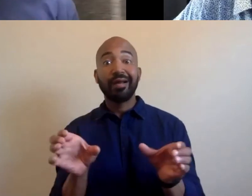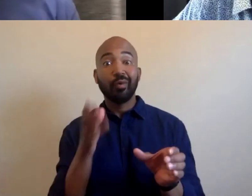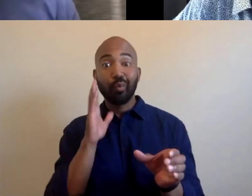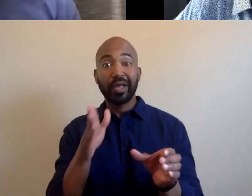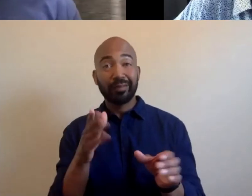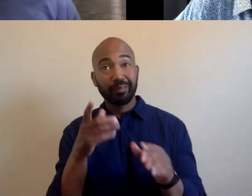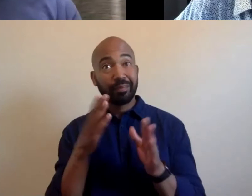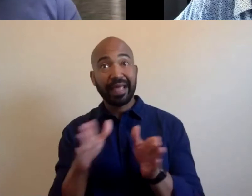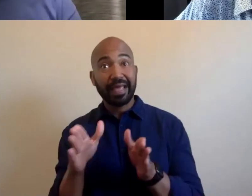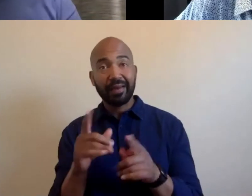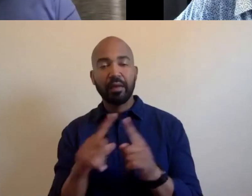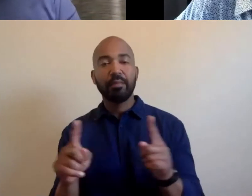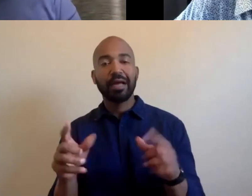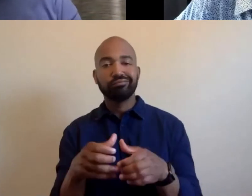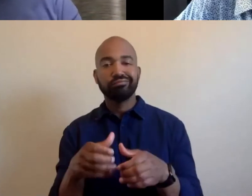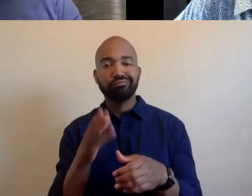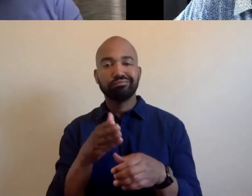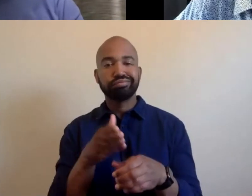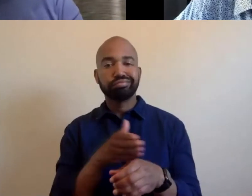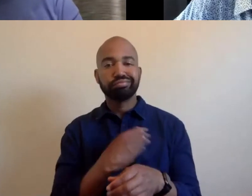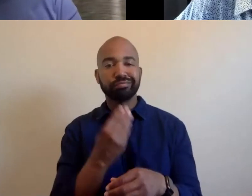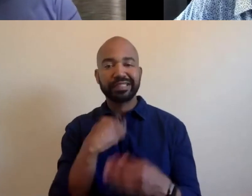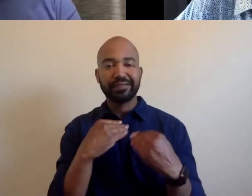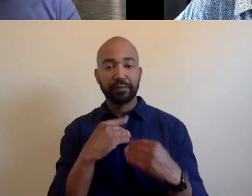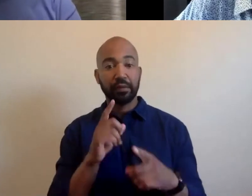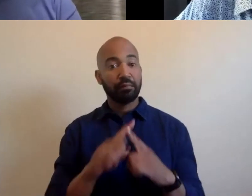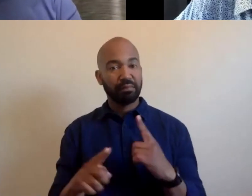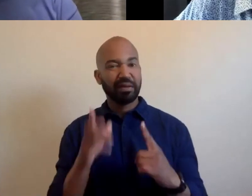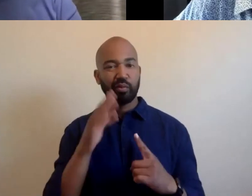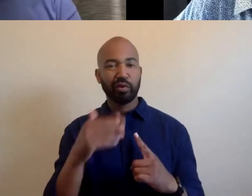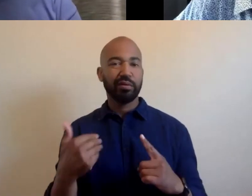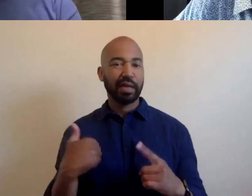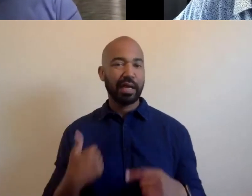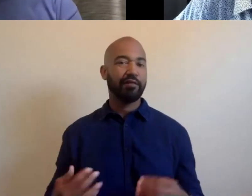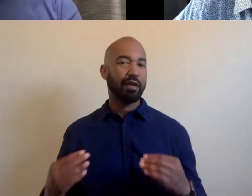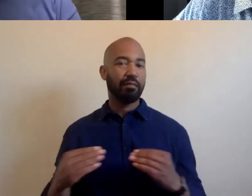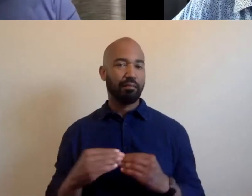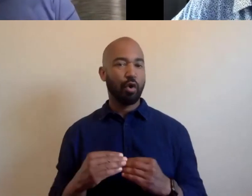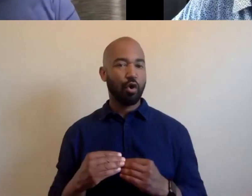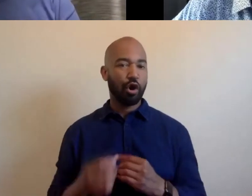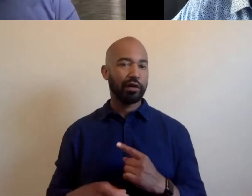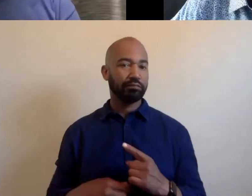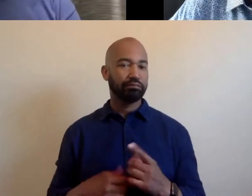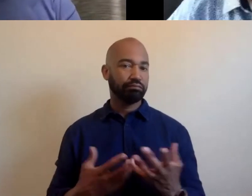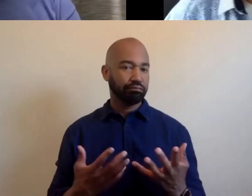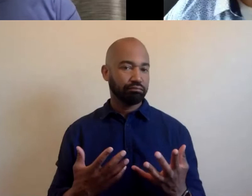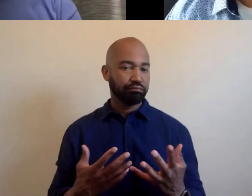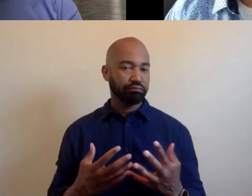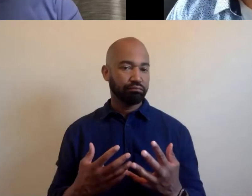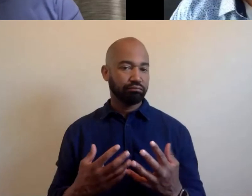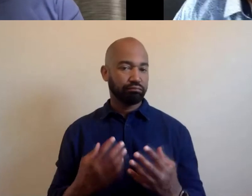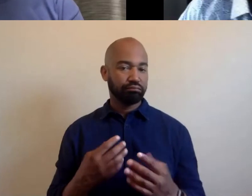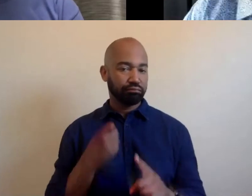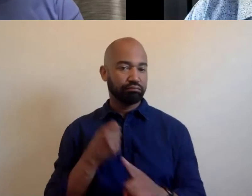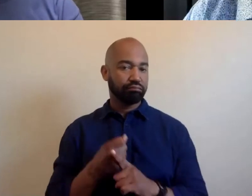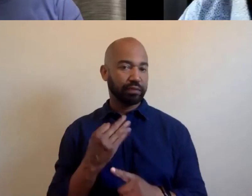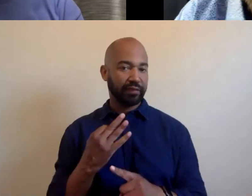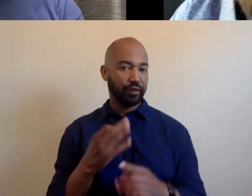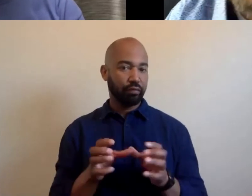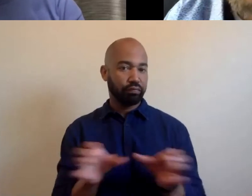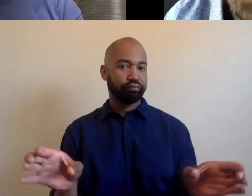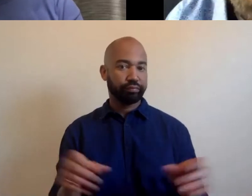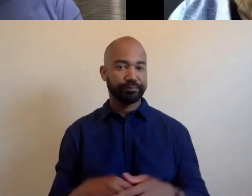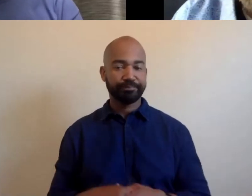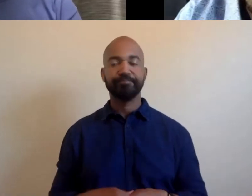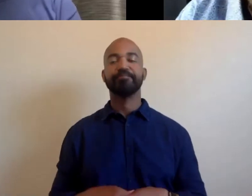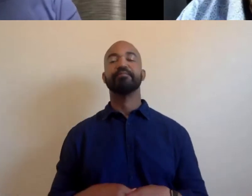it does pack an additional caloric punch. So. Great, cool. So next question is for social